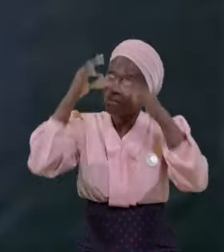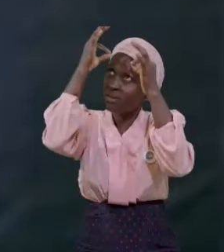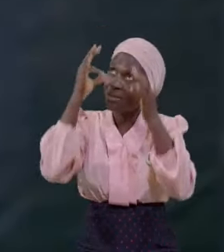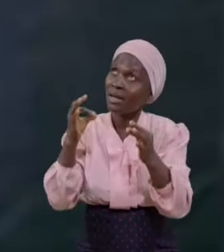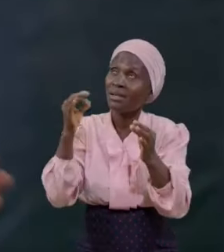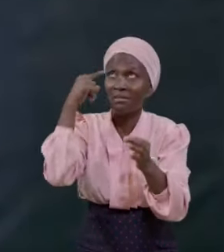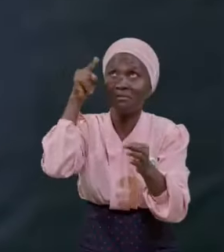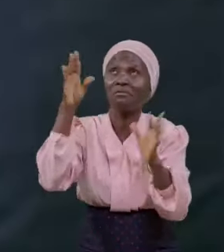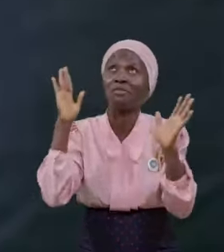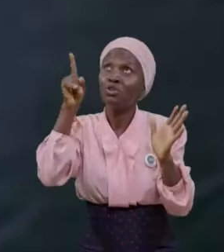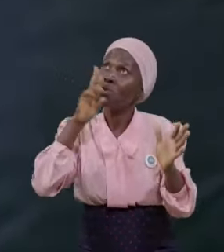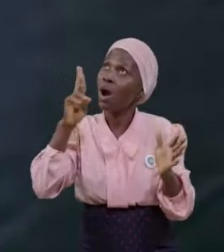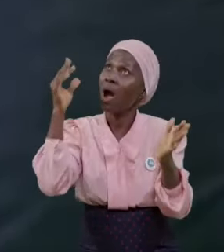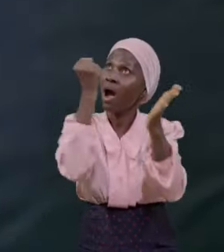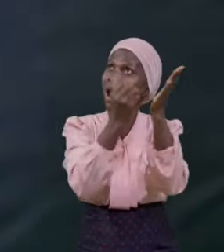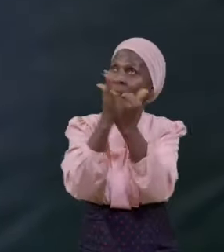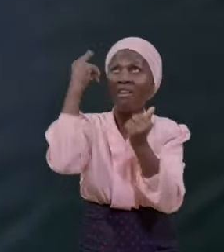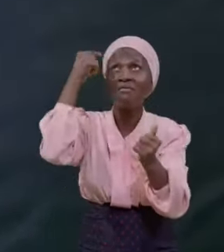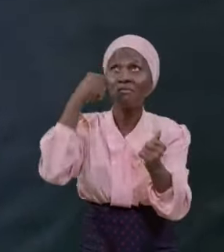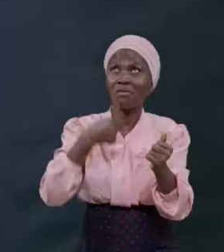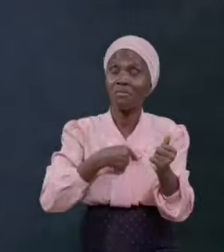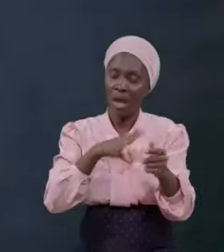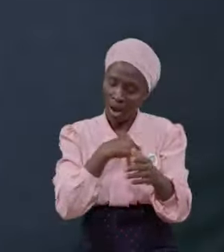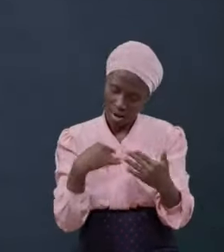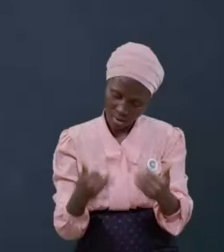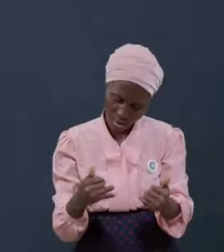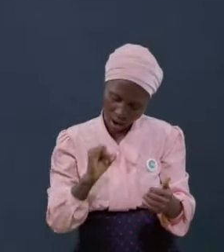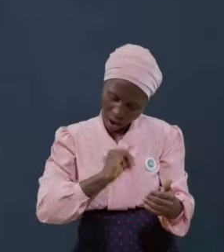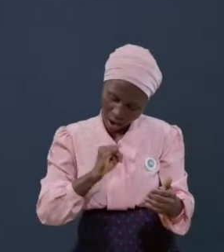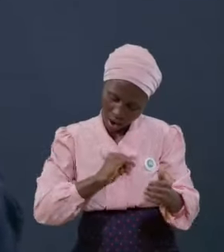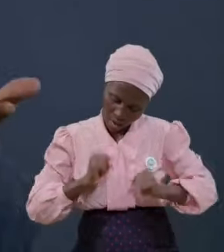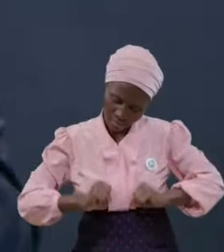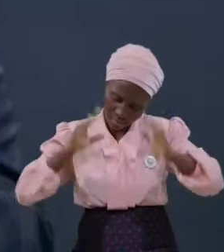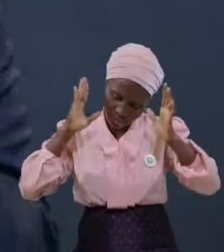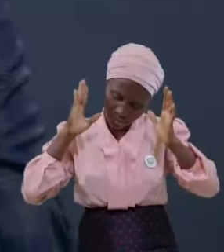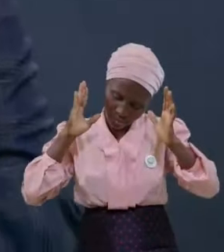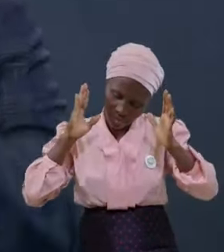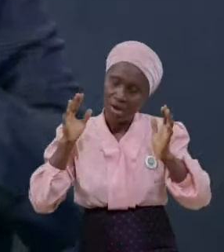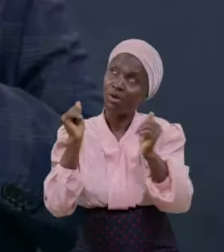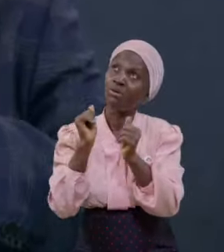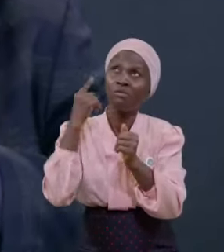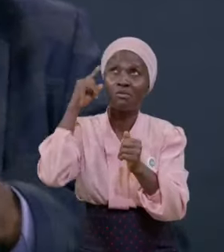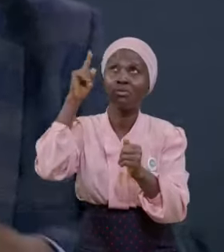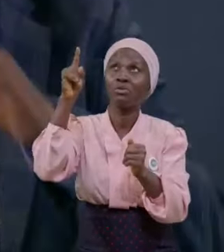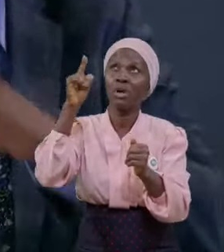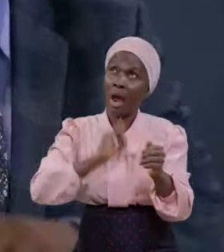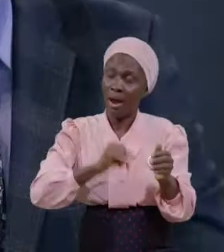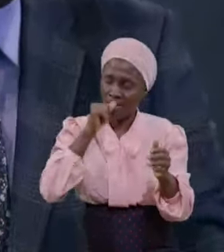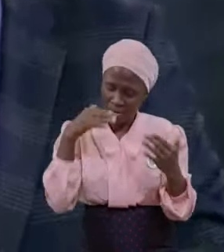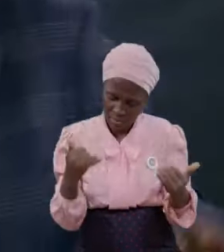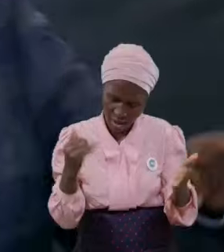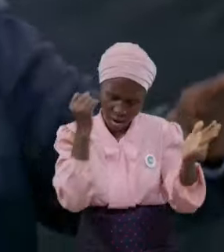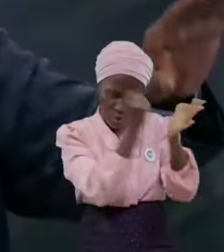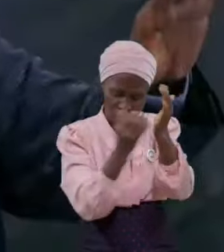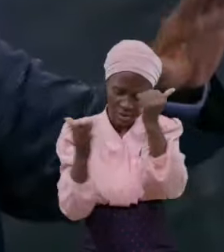now I identify with you. I am crucified with Christ. And for the rest of his